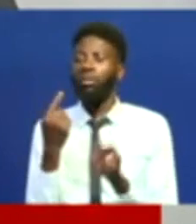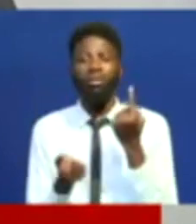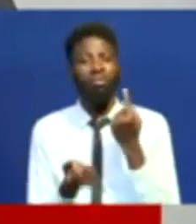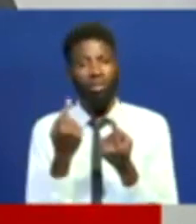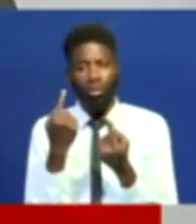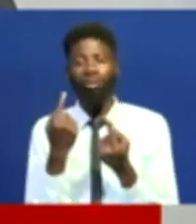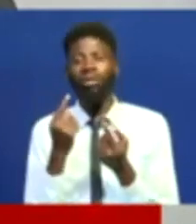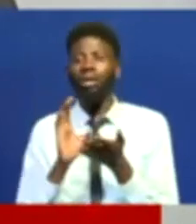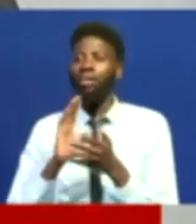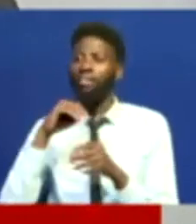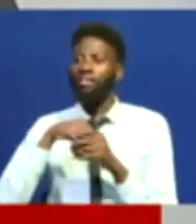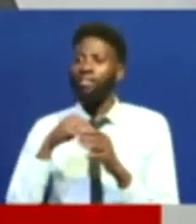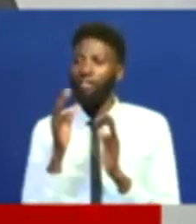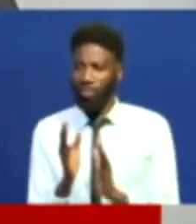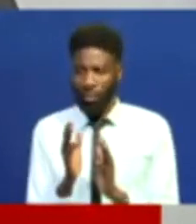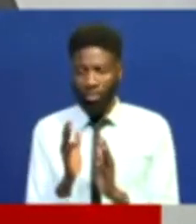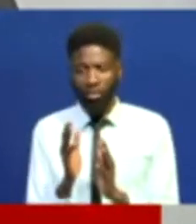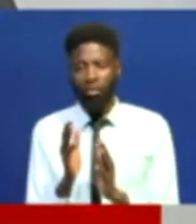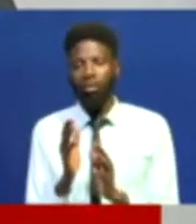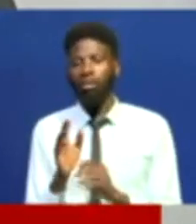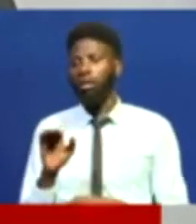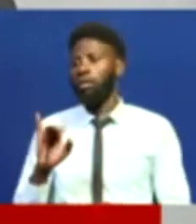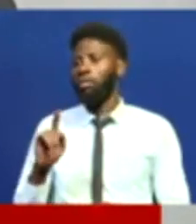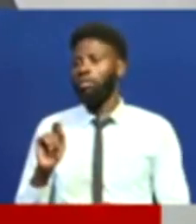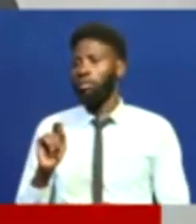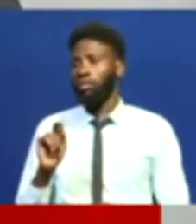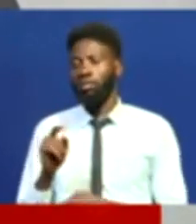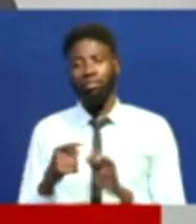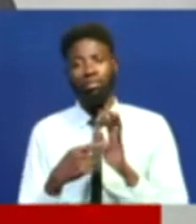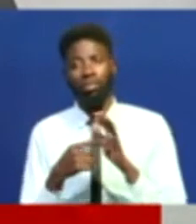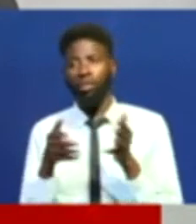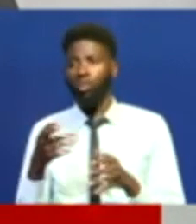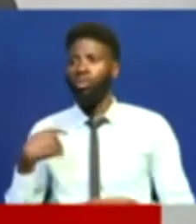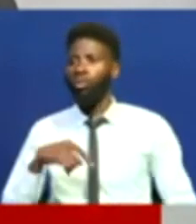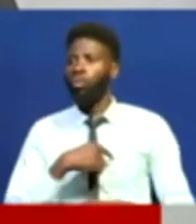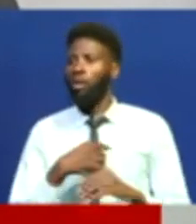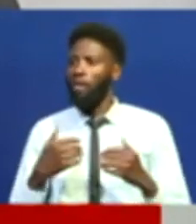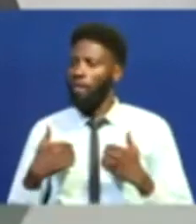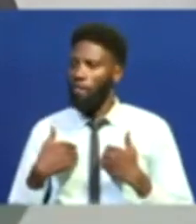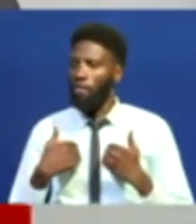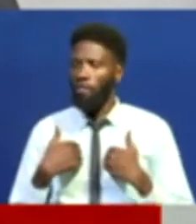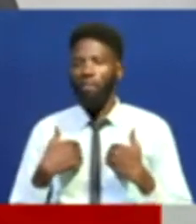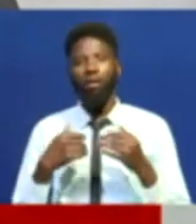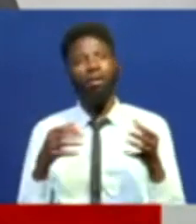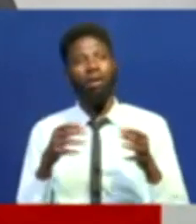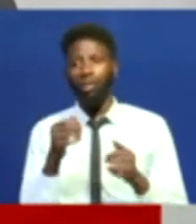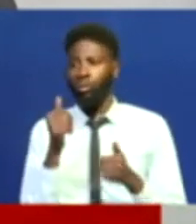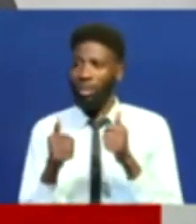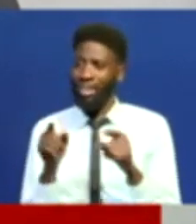investors in this area of ICT. For example, we now have companies that are